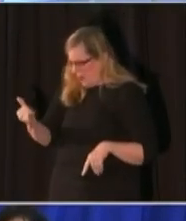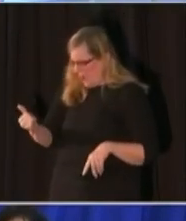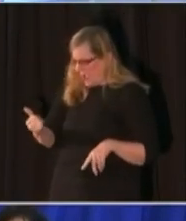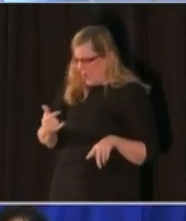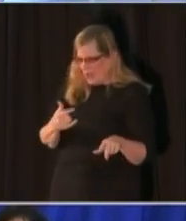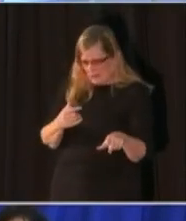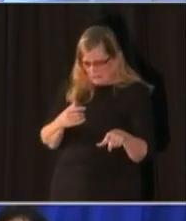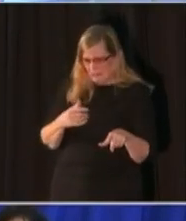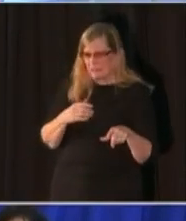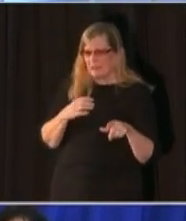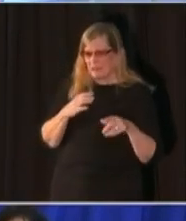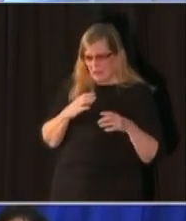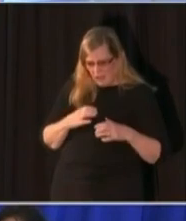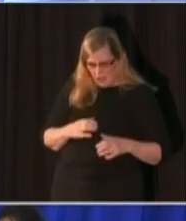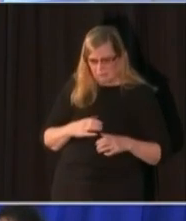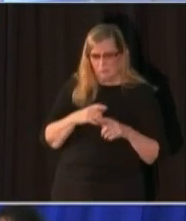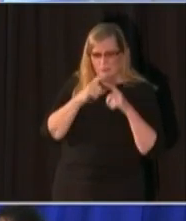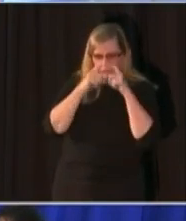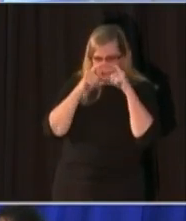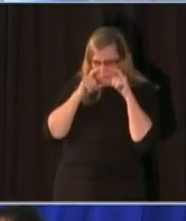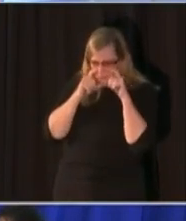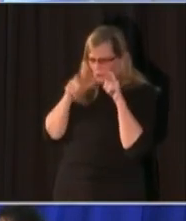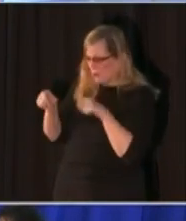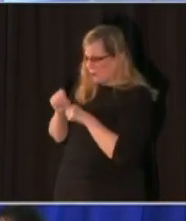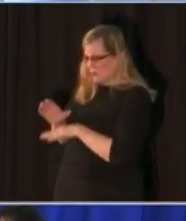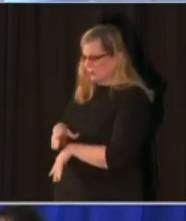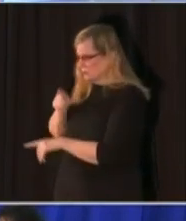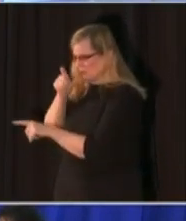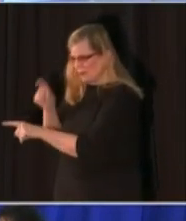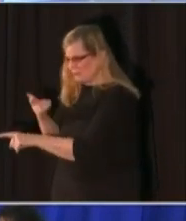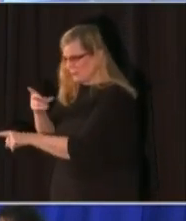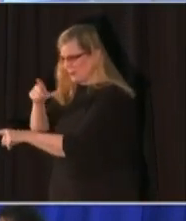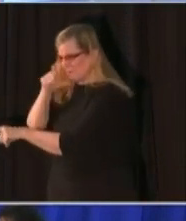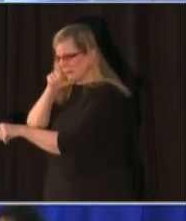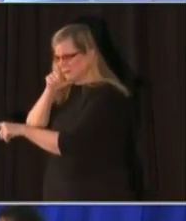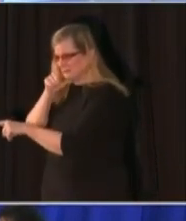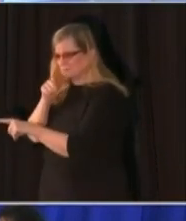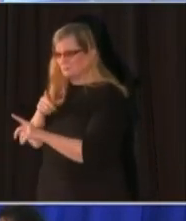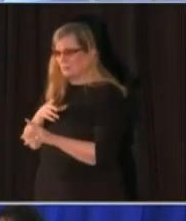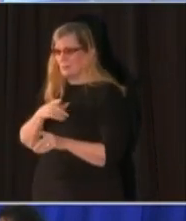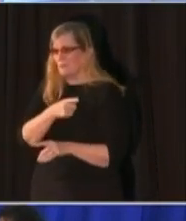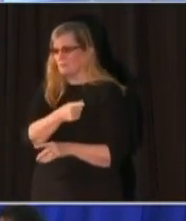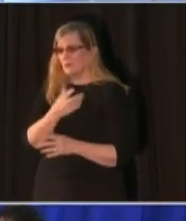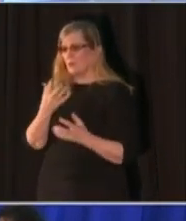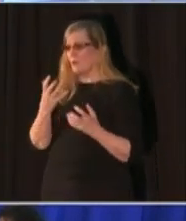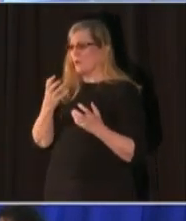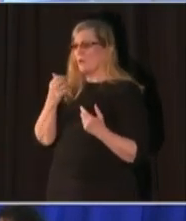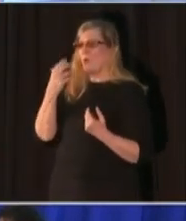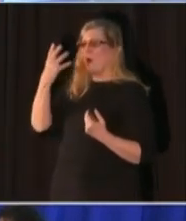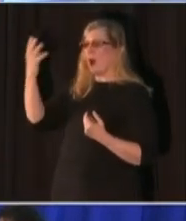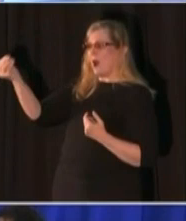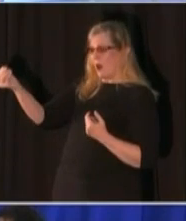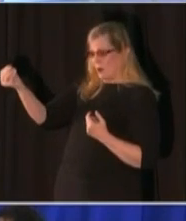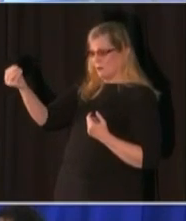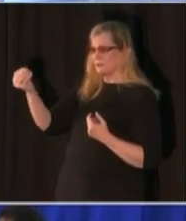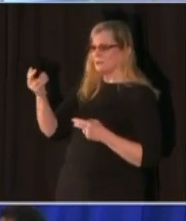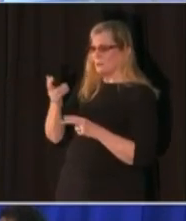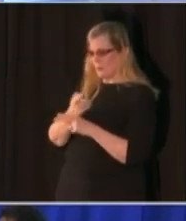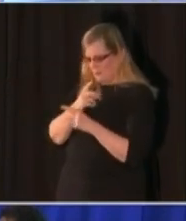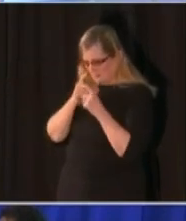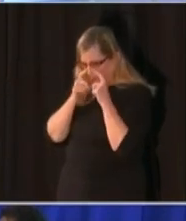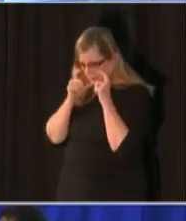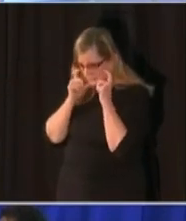building and not the others. We want everybody who has to go out to be wearing a mask. And we want all of our